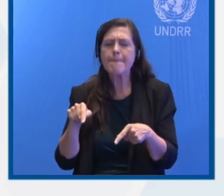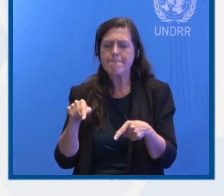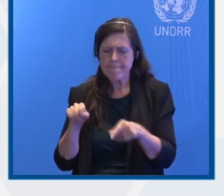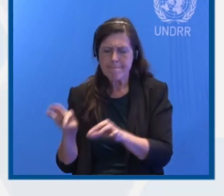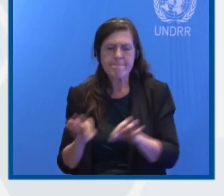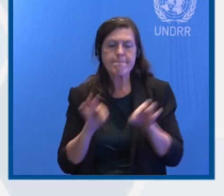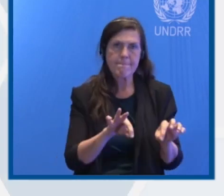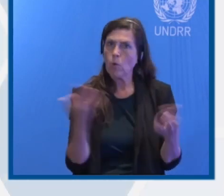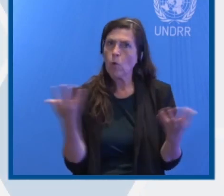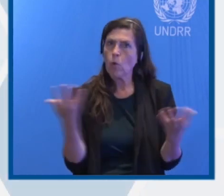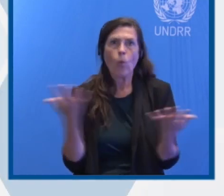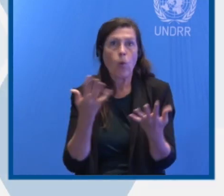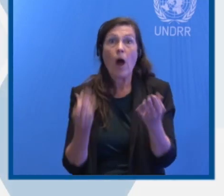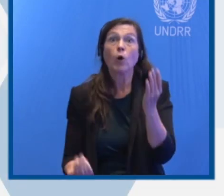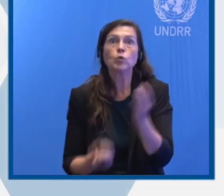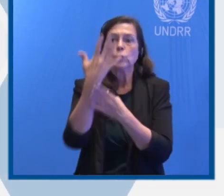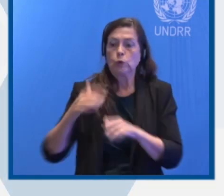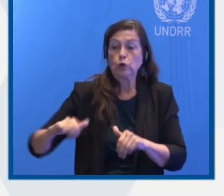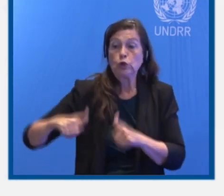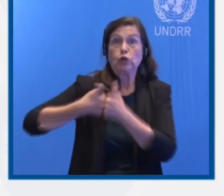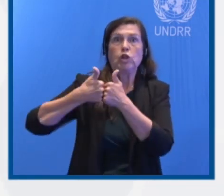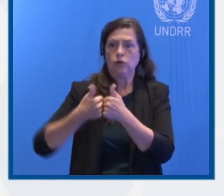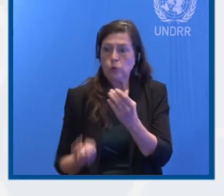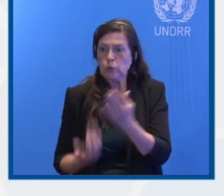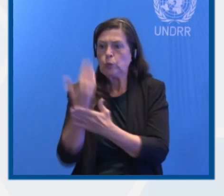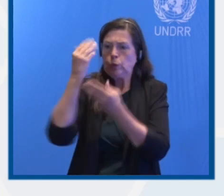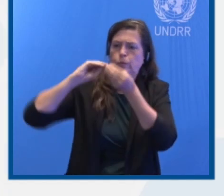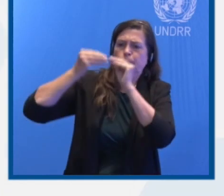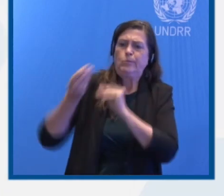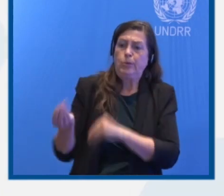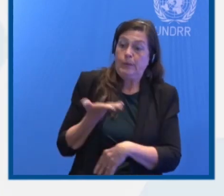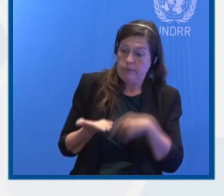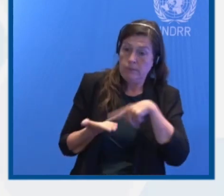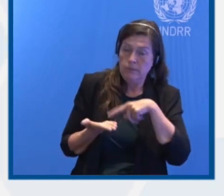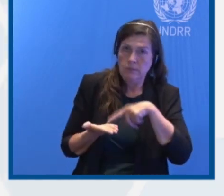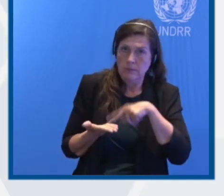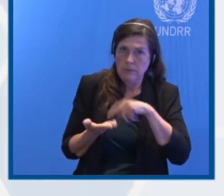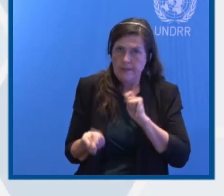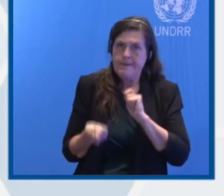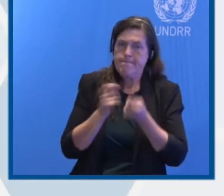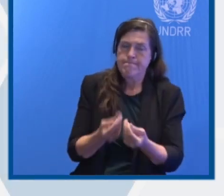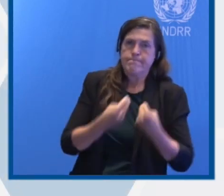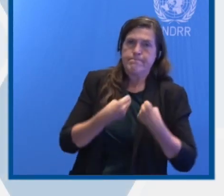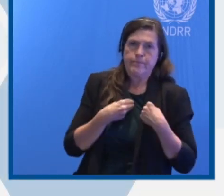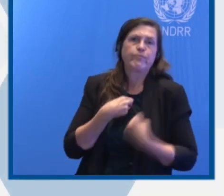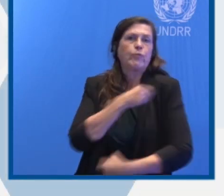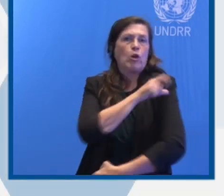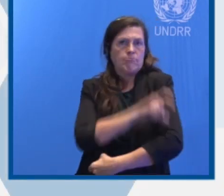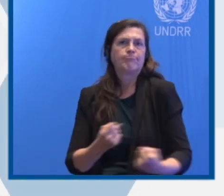new challenges in order to implement practical measures to build resilience infrastructure.